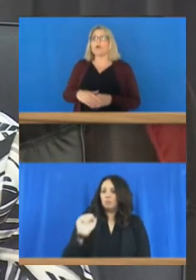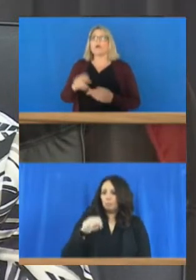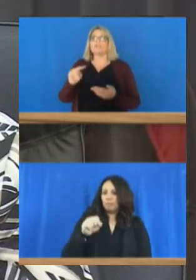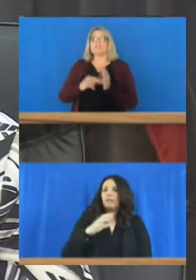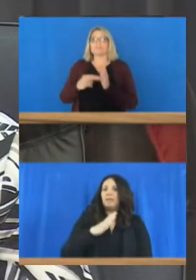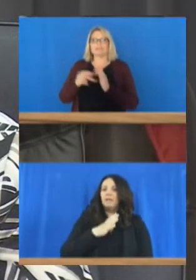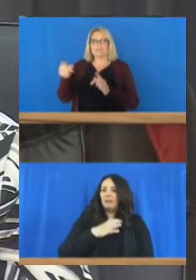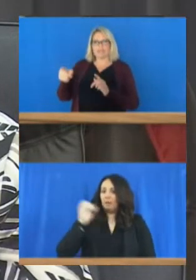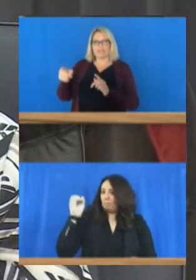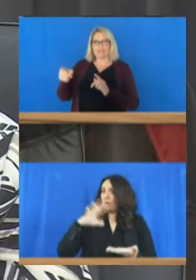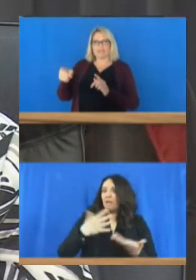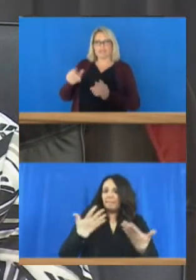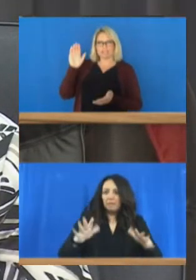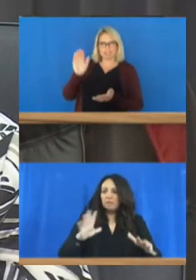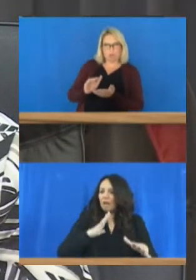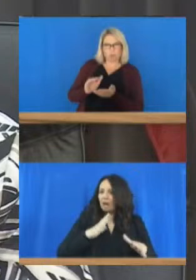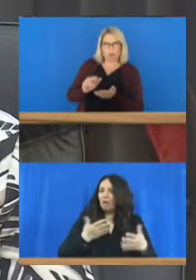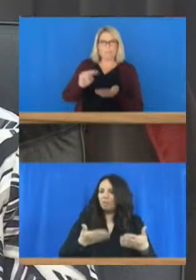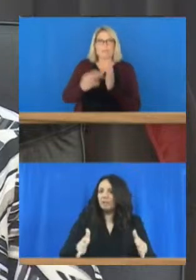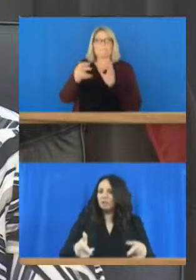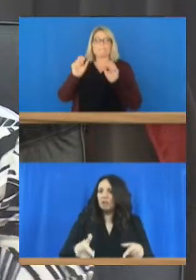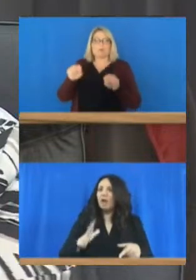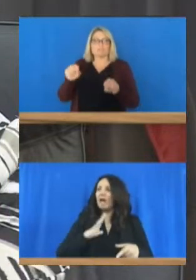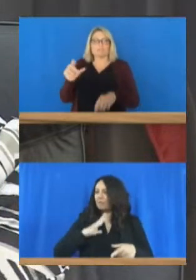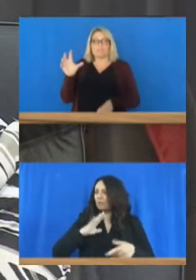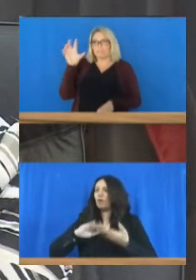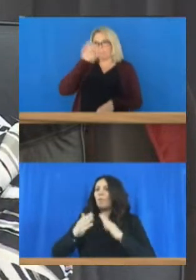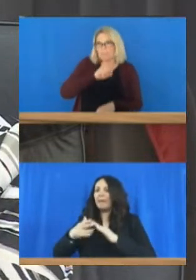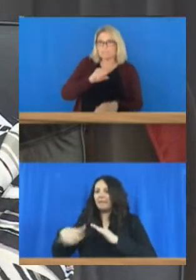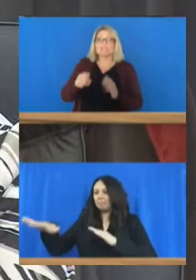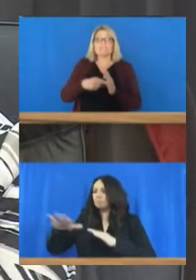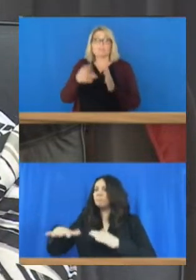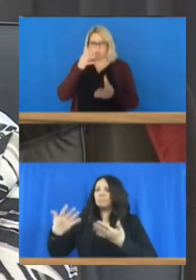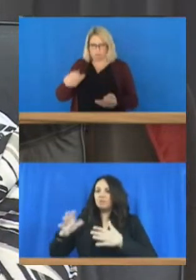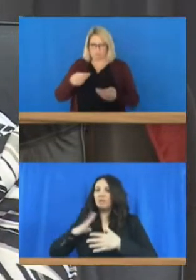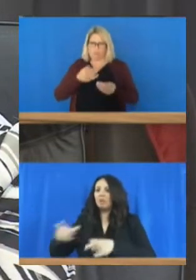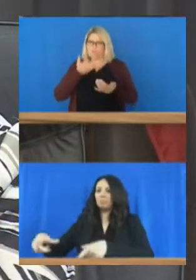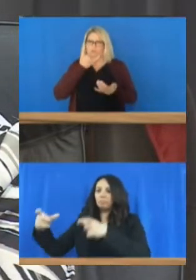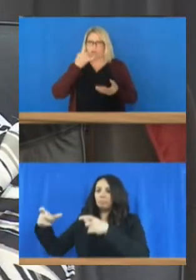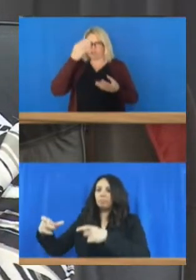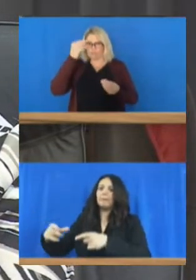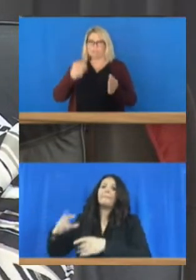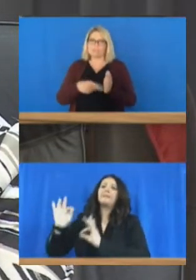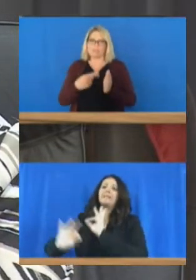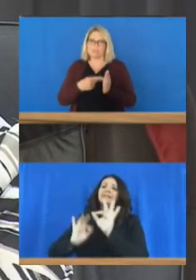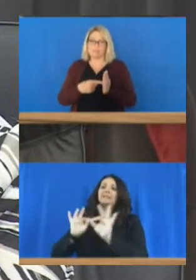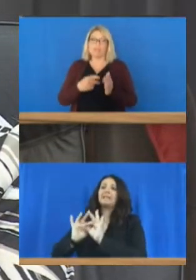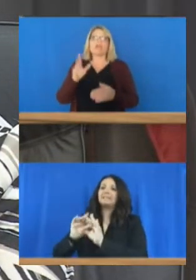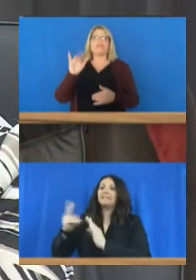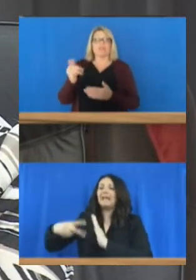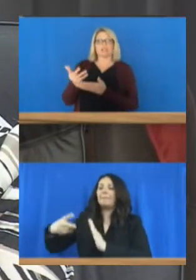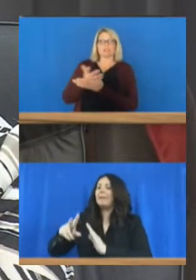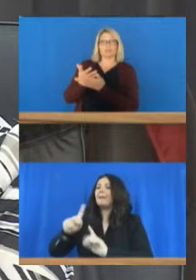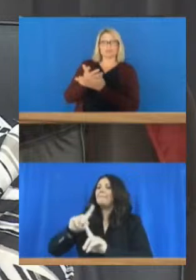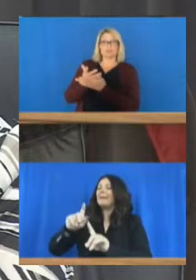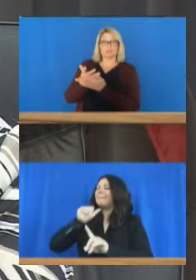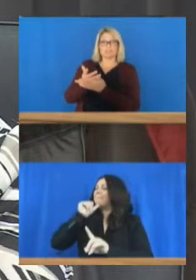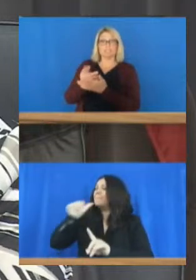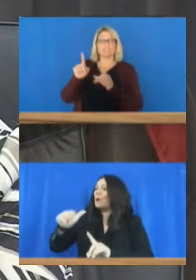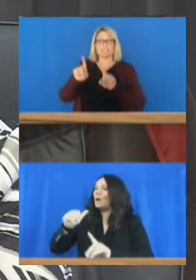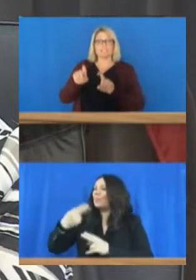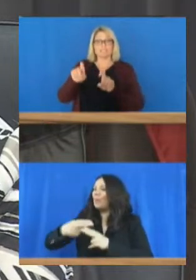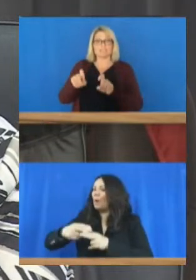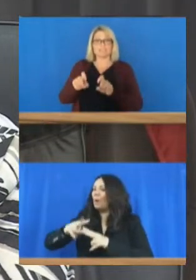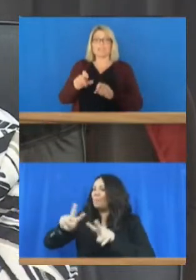those, they would be few and far between. But certainly the other types of screening tests, my understanding is there are several companies in the province